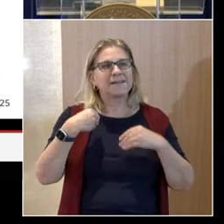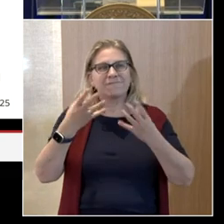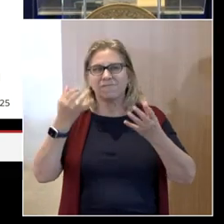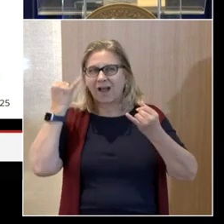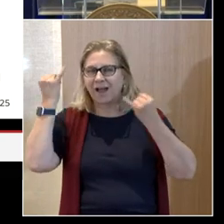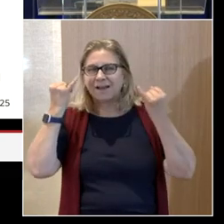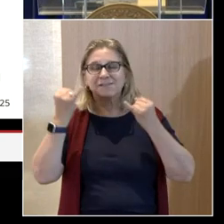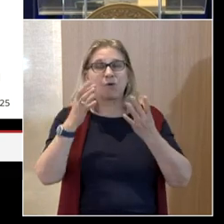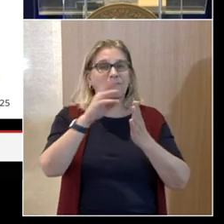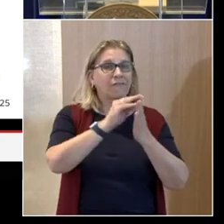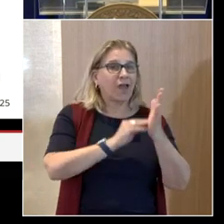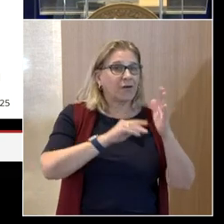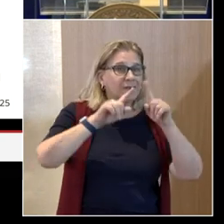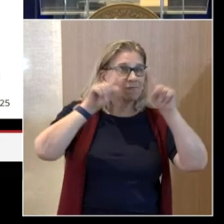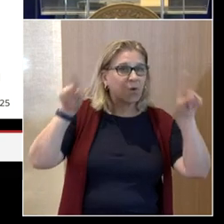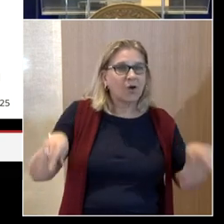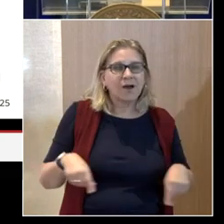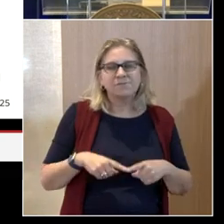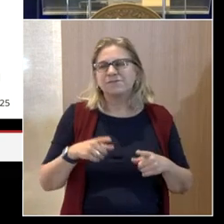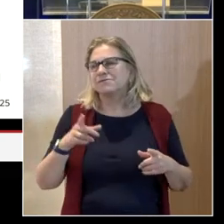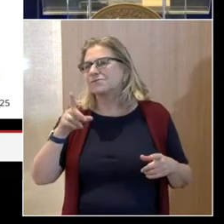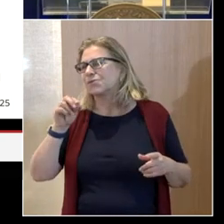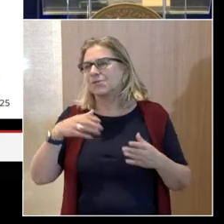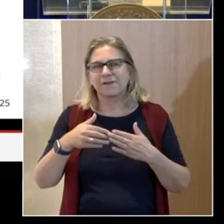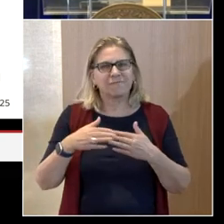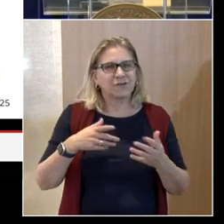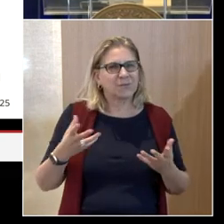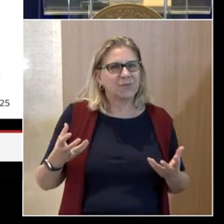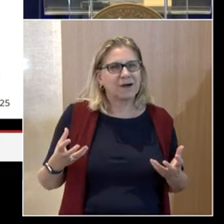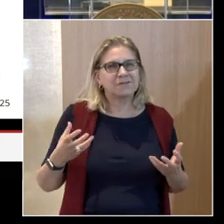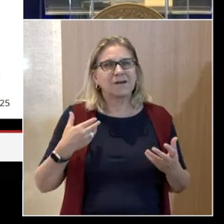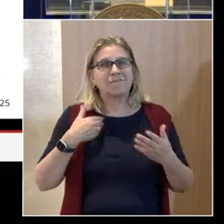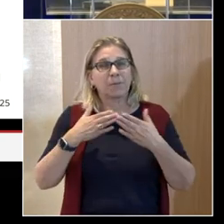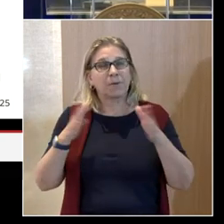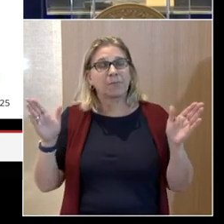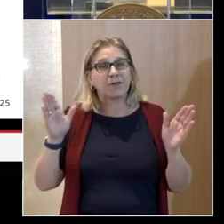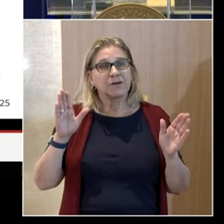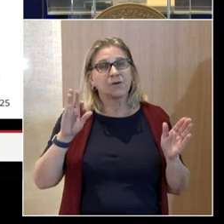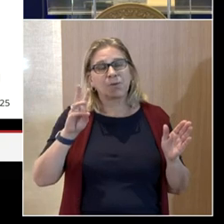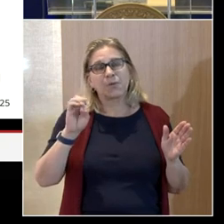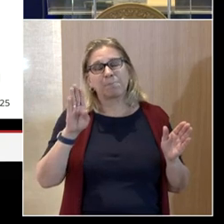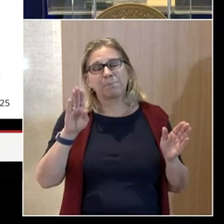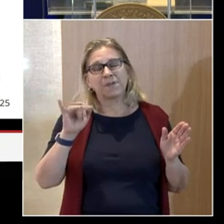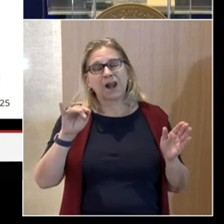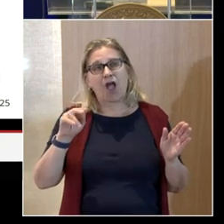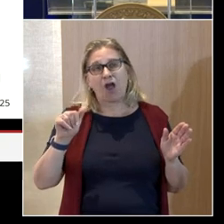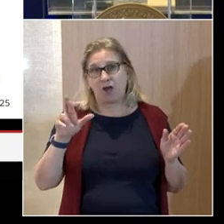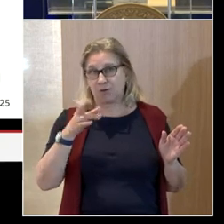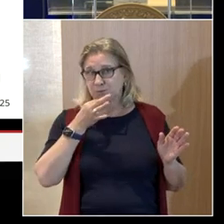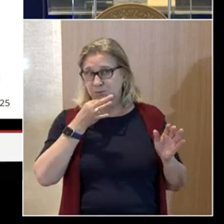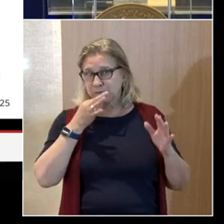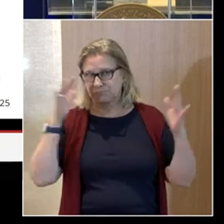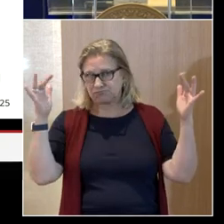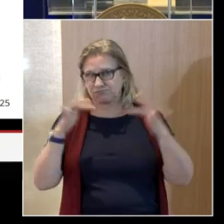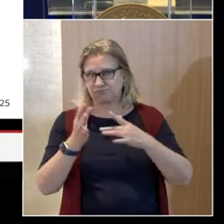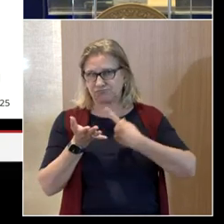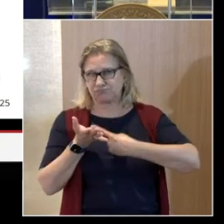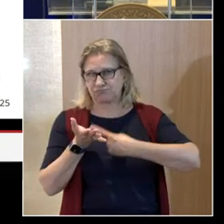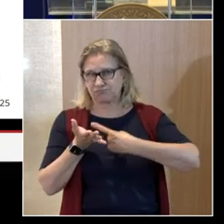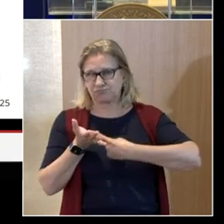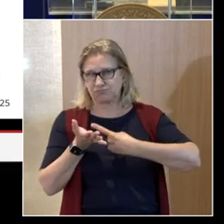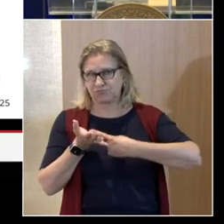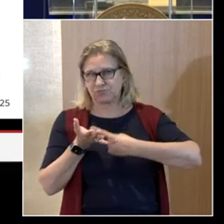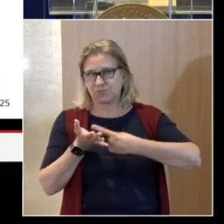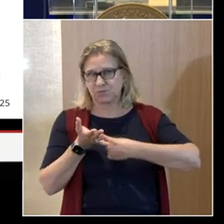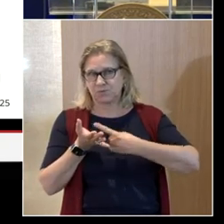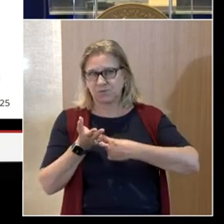that. We'll be having public webinars, including one on the 21st, you'll see in a second. There will be surveys that our economic consultant is